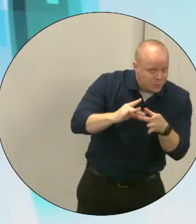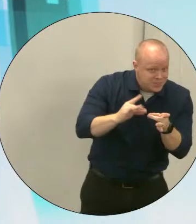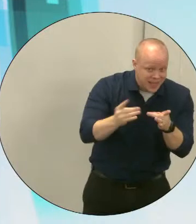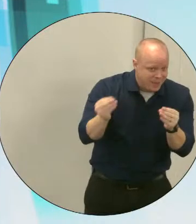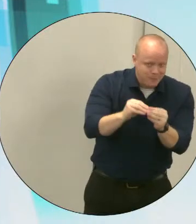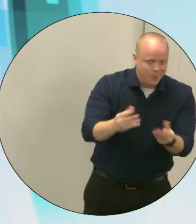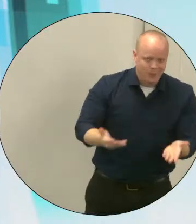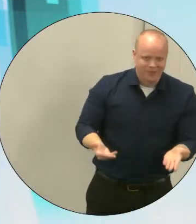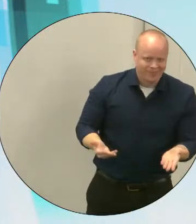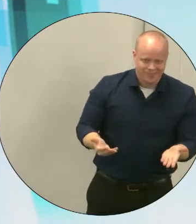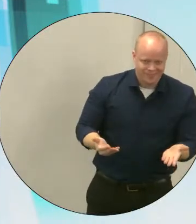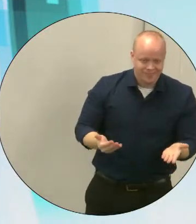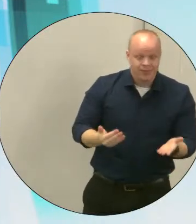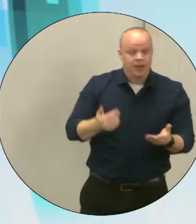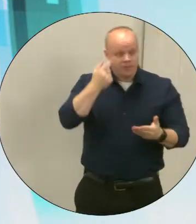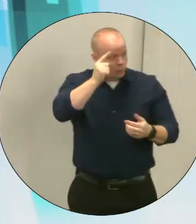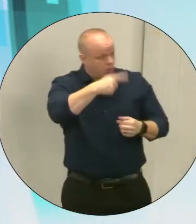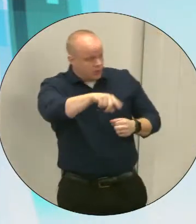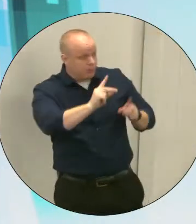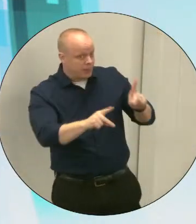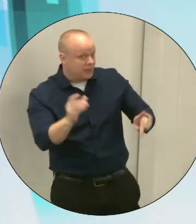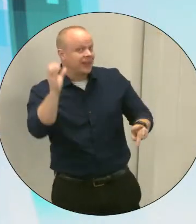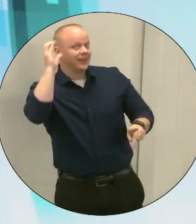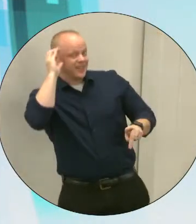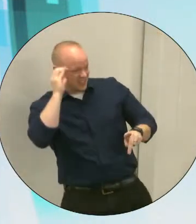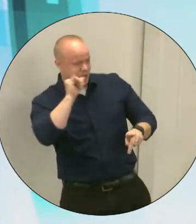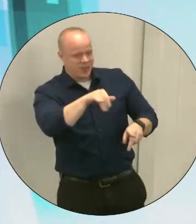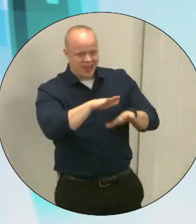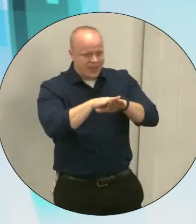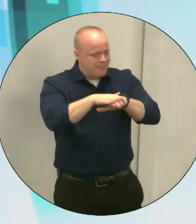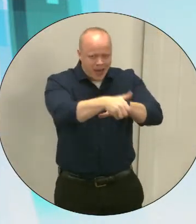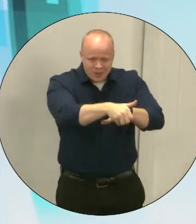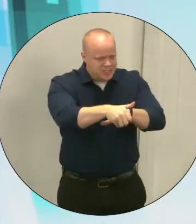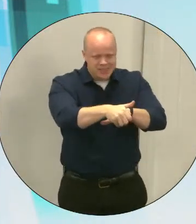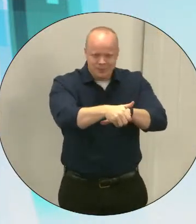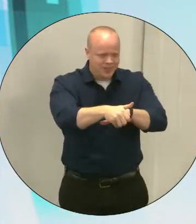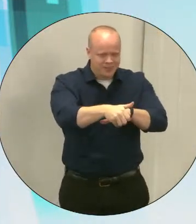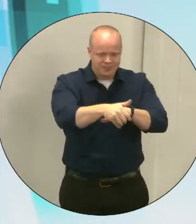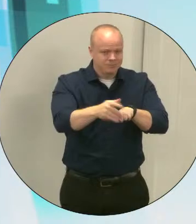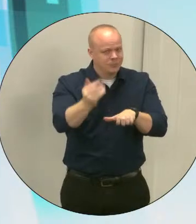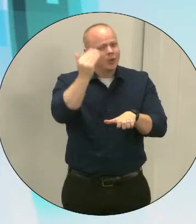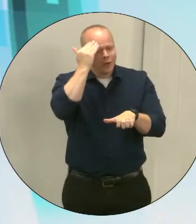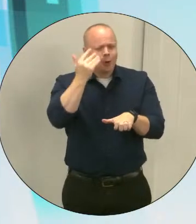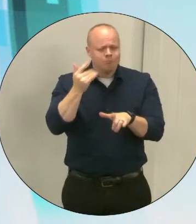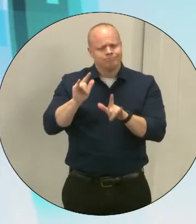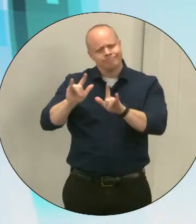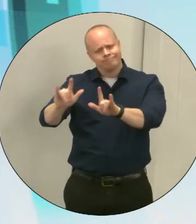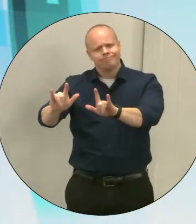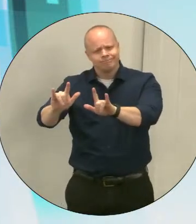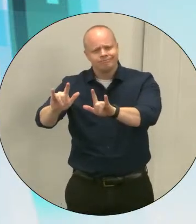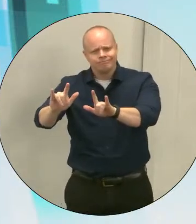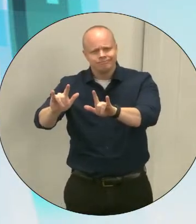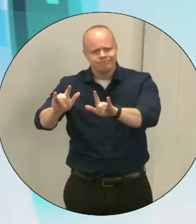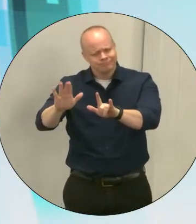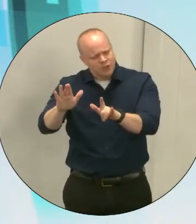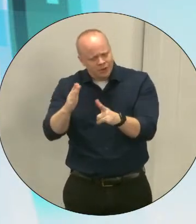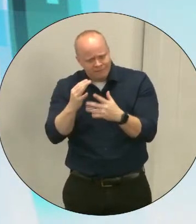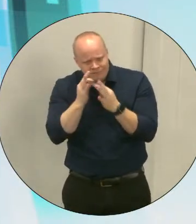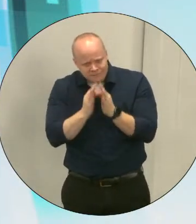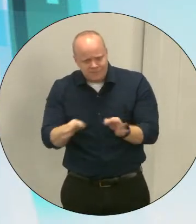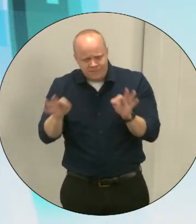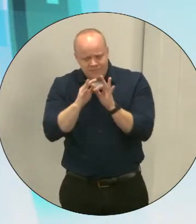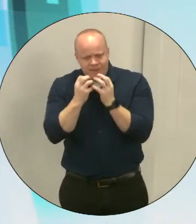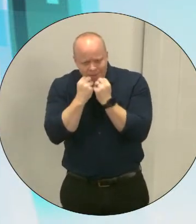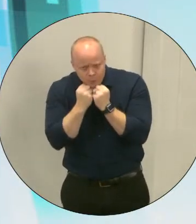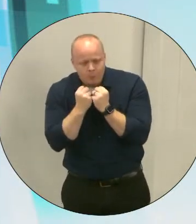else. To those who have listened to the hypocrisy, know that you are loved, know that you are valuable,